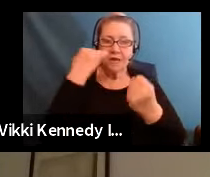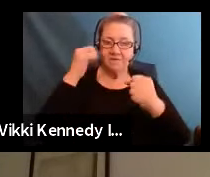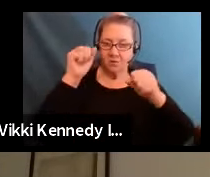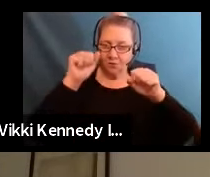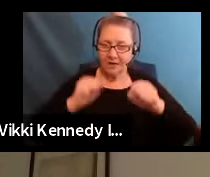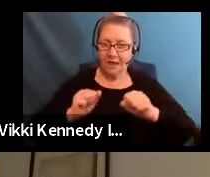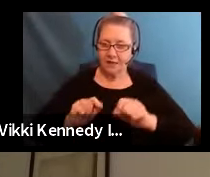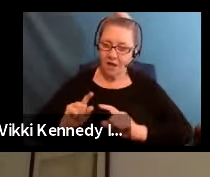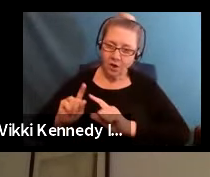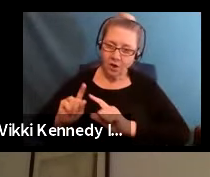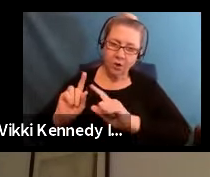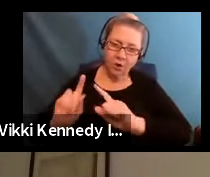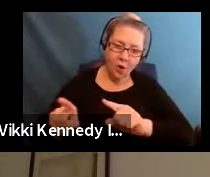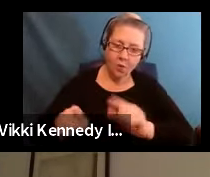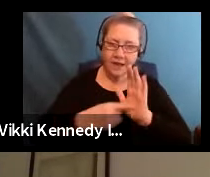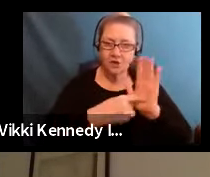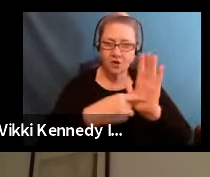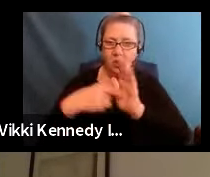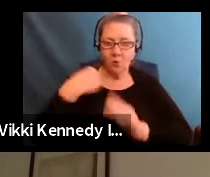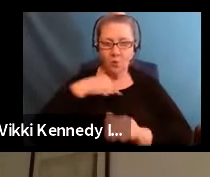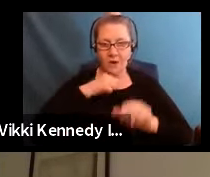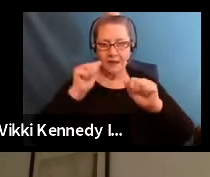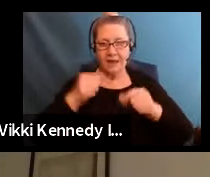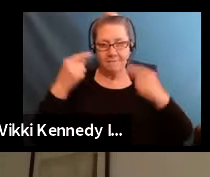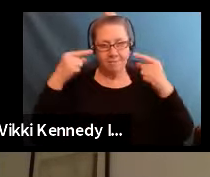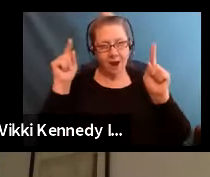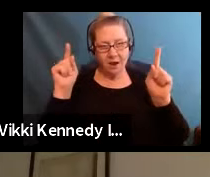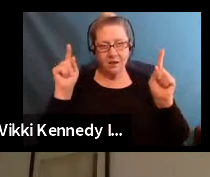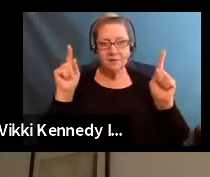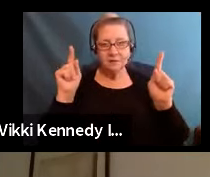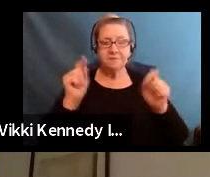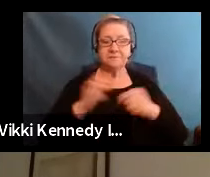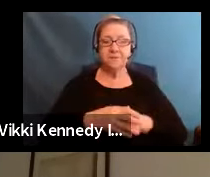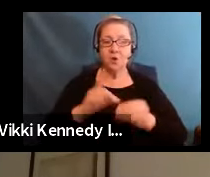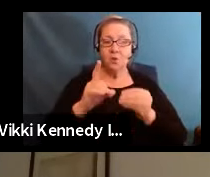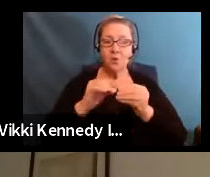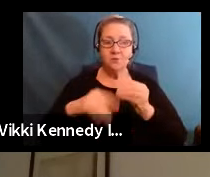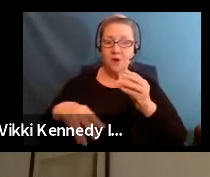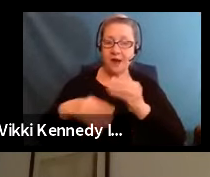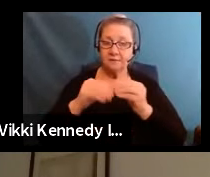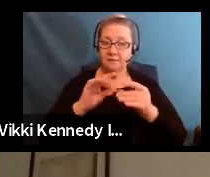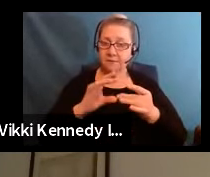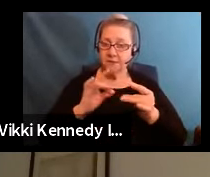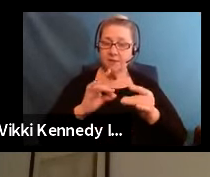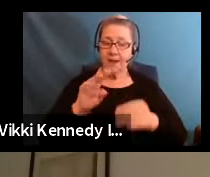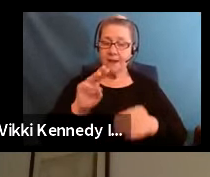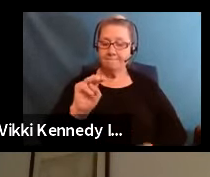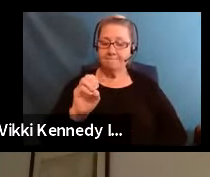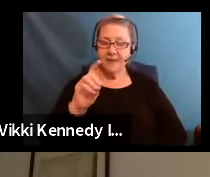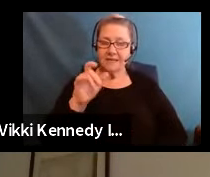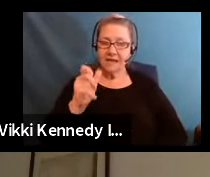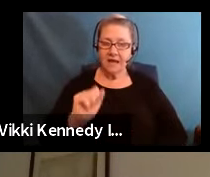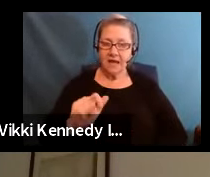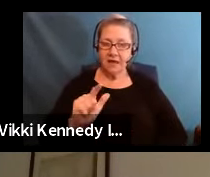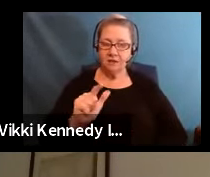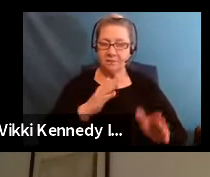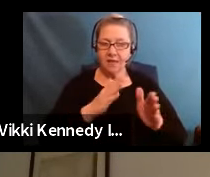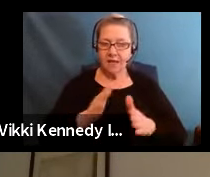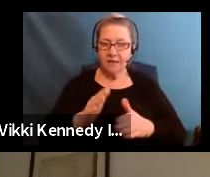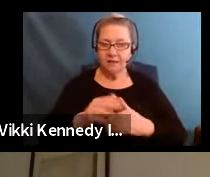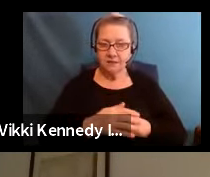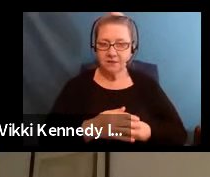and show that we can do this. The other thing I would add is, from a Medi-Cal plan perspective, a Medi-Cal lens is an